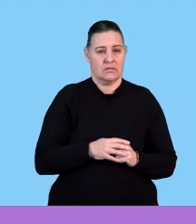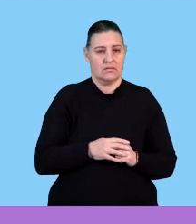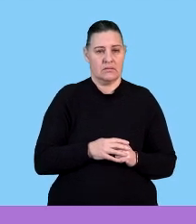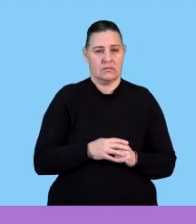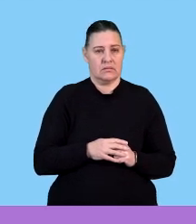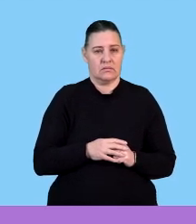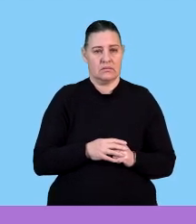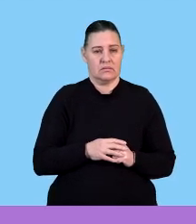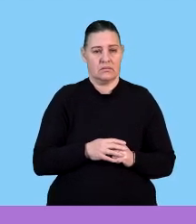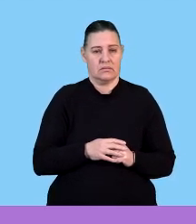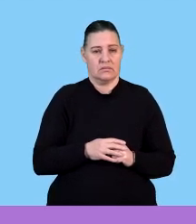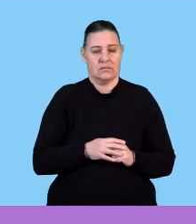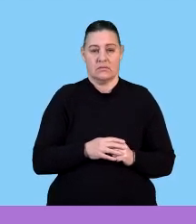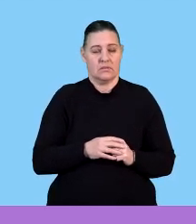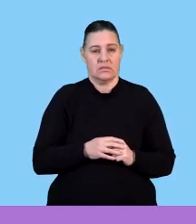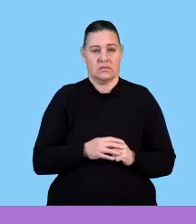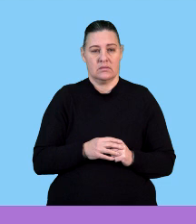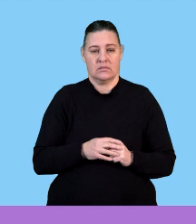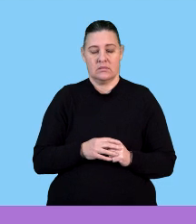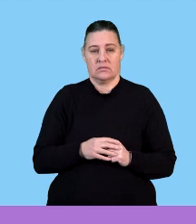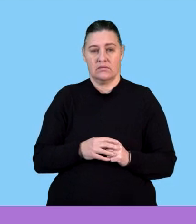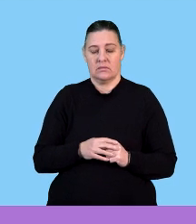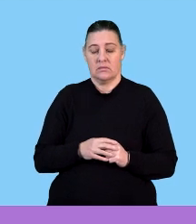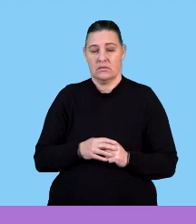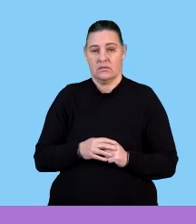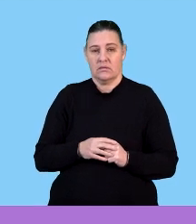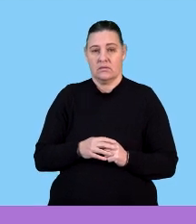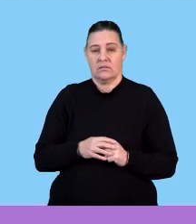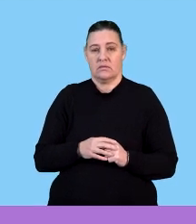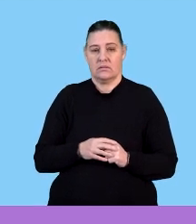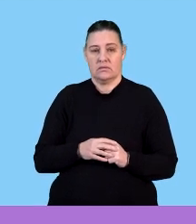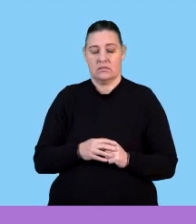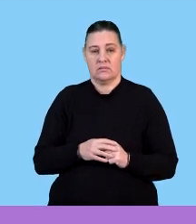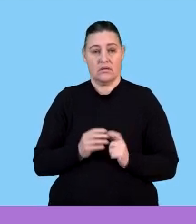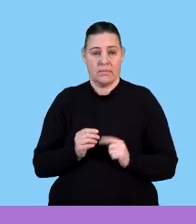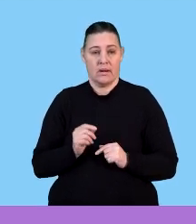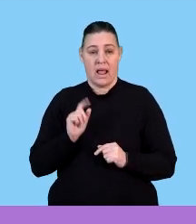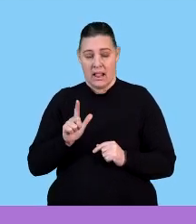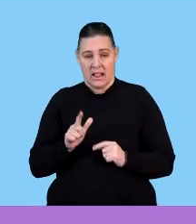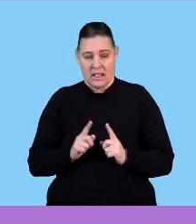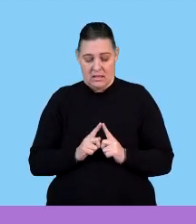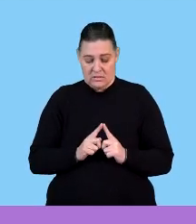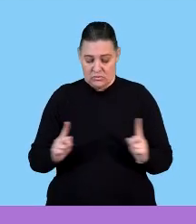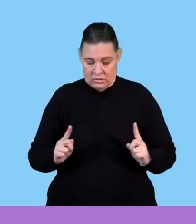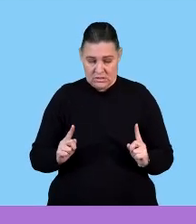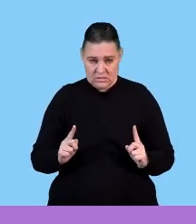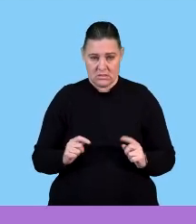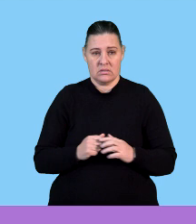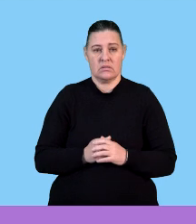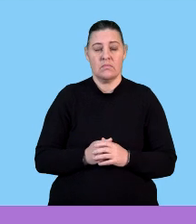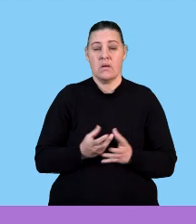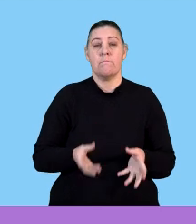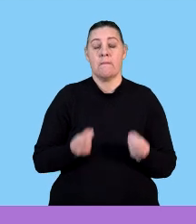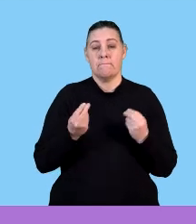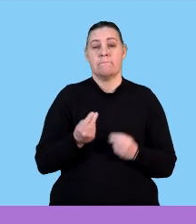Yeah, now. Okay, there's it working. All right, so that's the length of the swimming pool, the shorter side there. And what